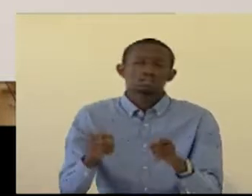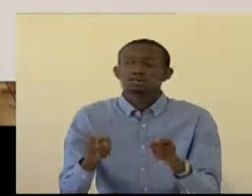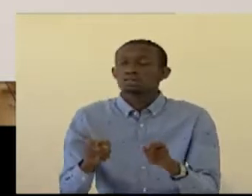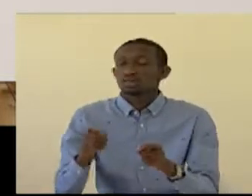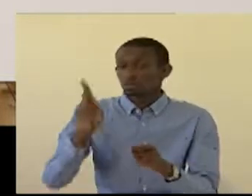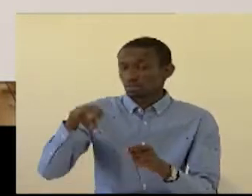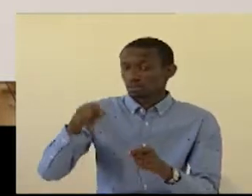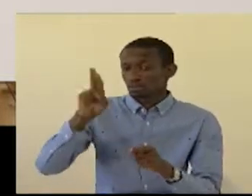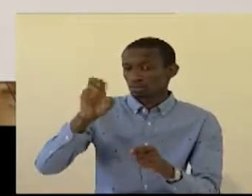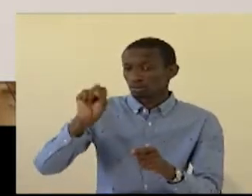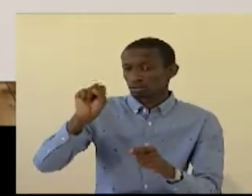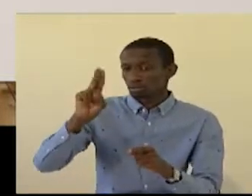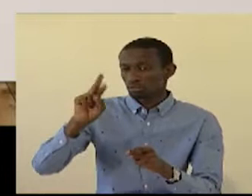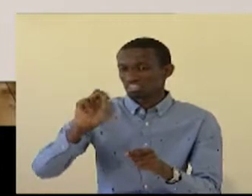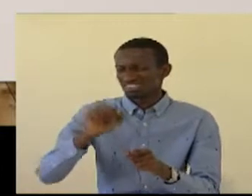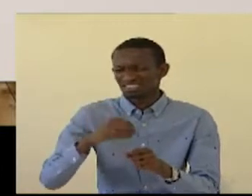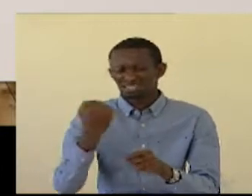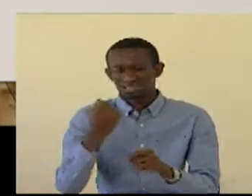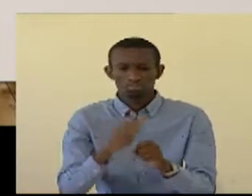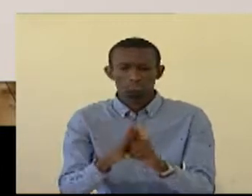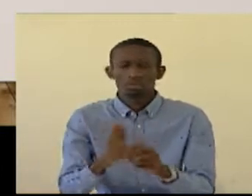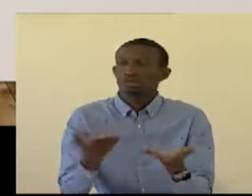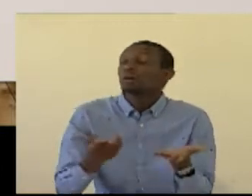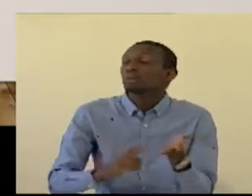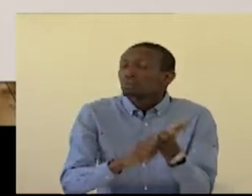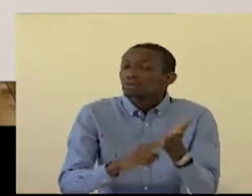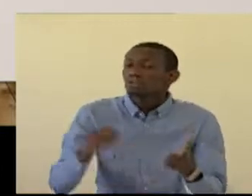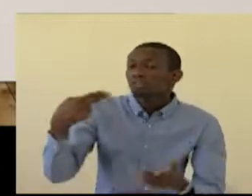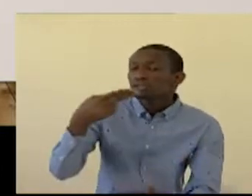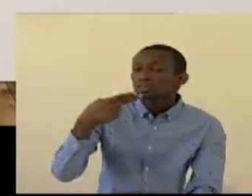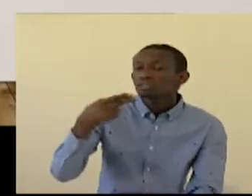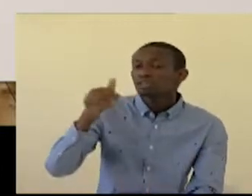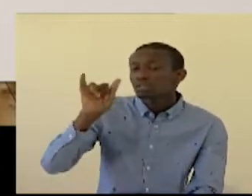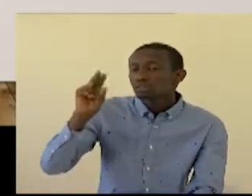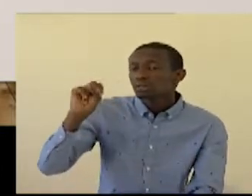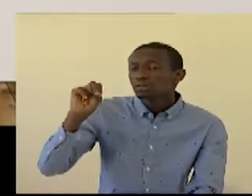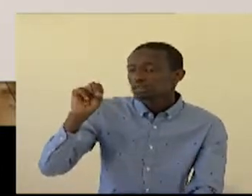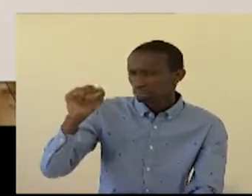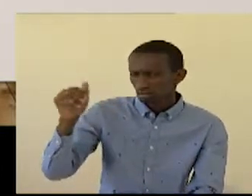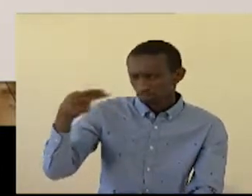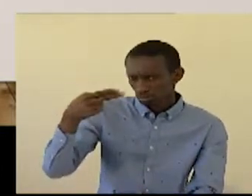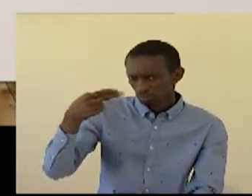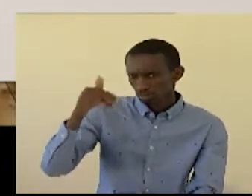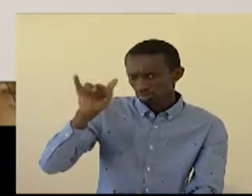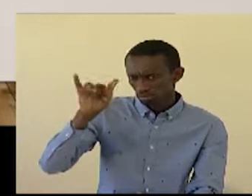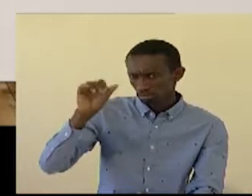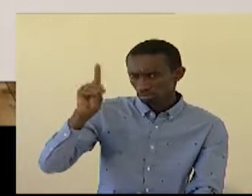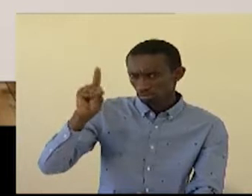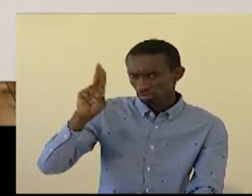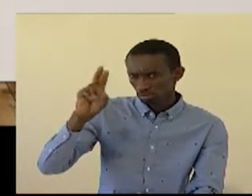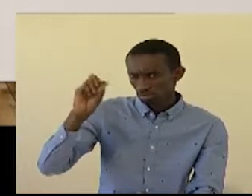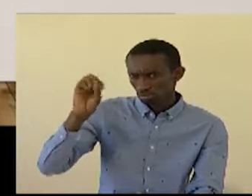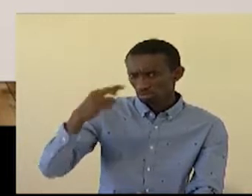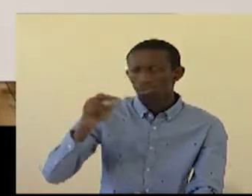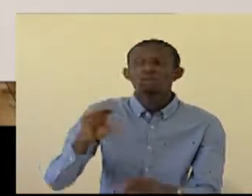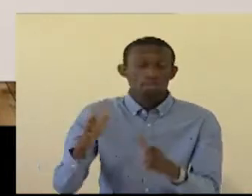pressure. We can also use hydrogen and platinum. If you use hydrogen in